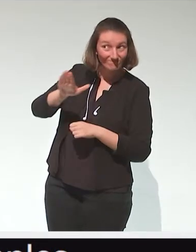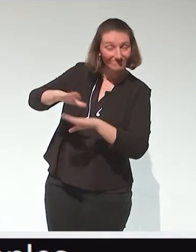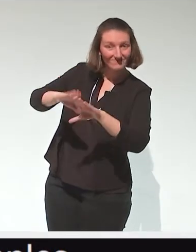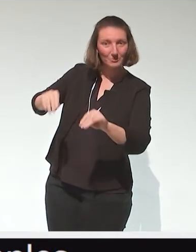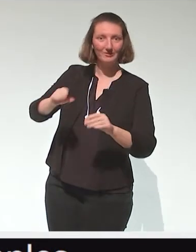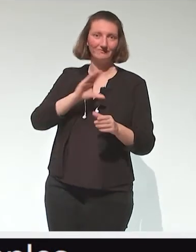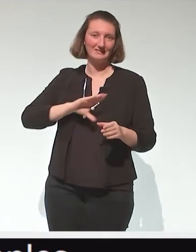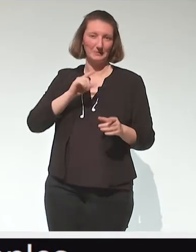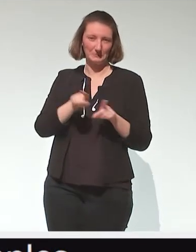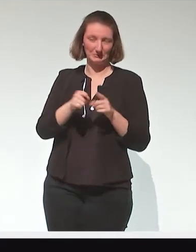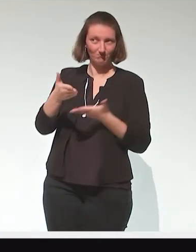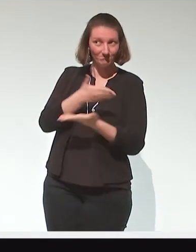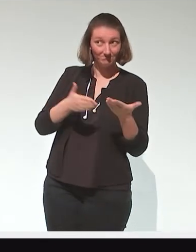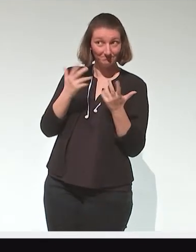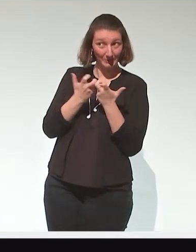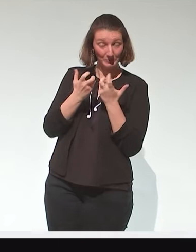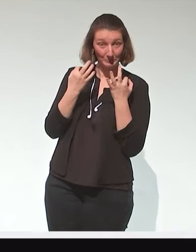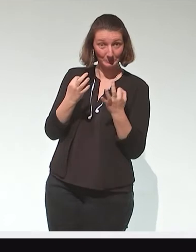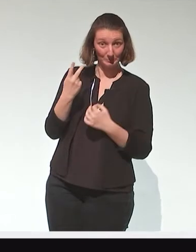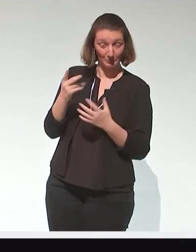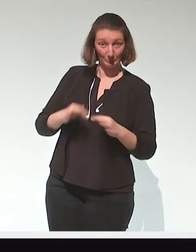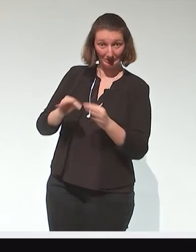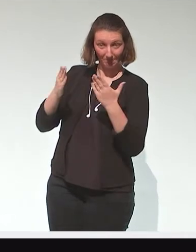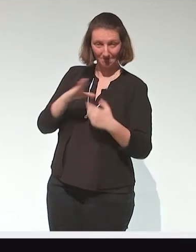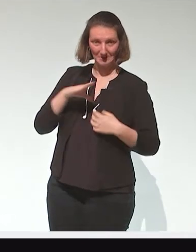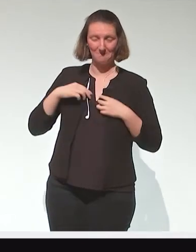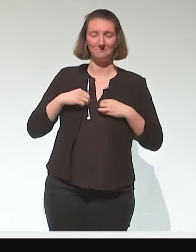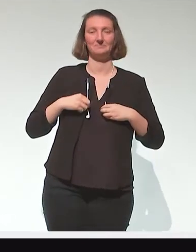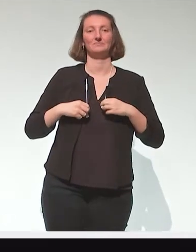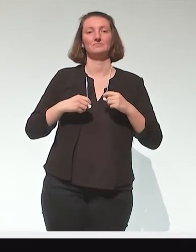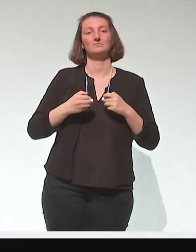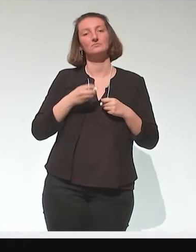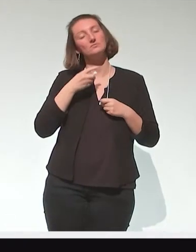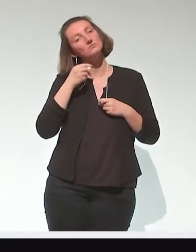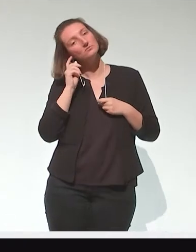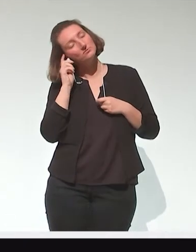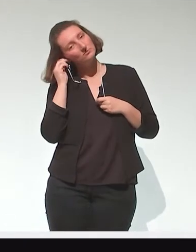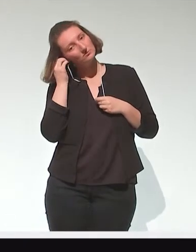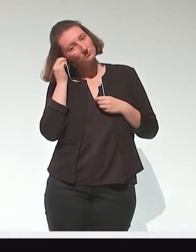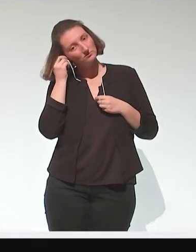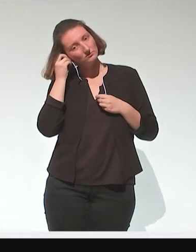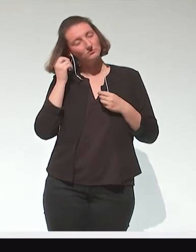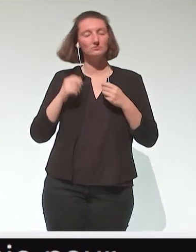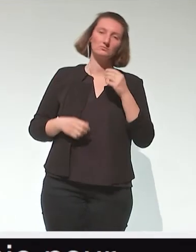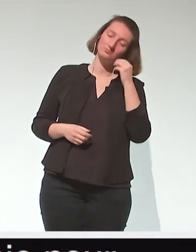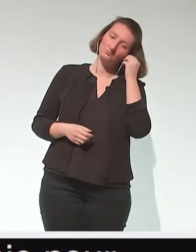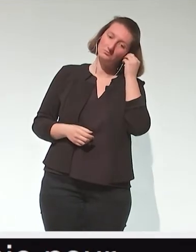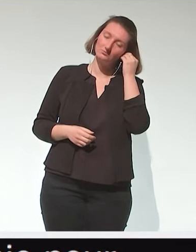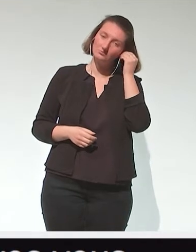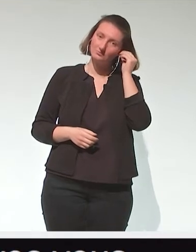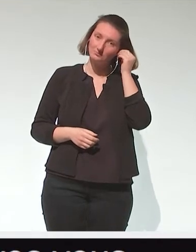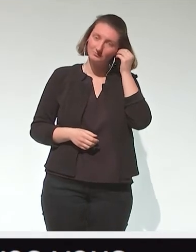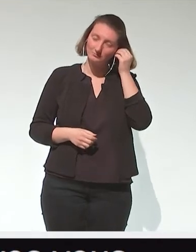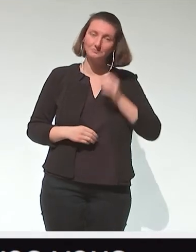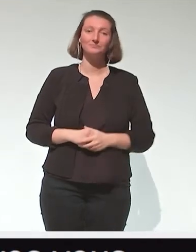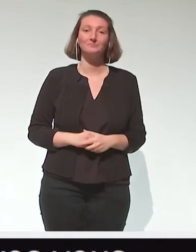Latvia and try to share practical examples with you, Elina Selmina.